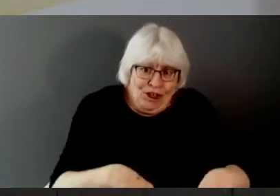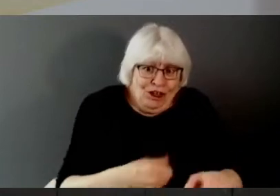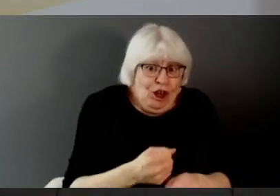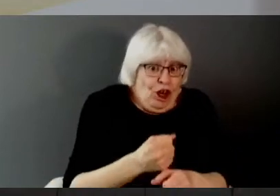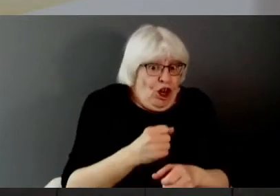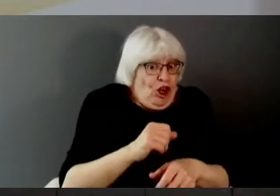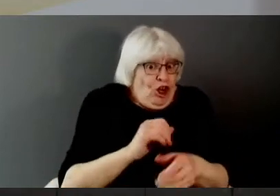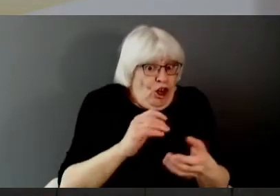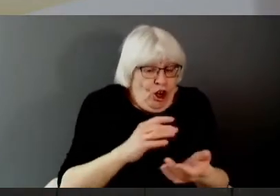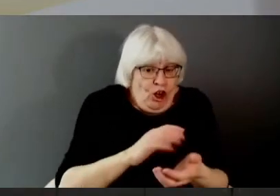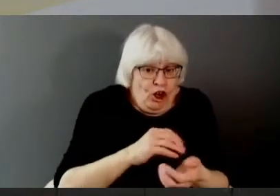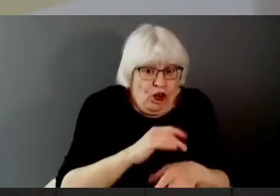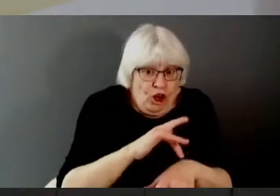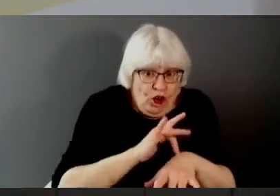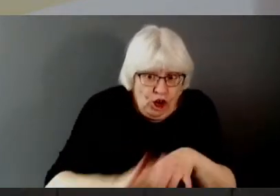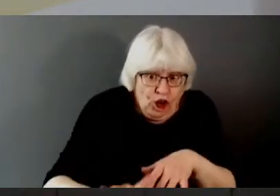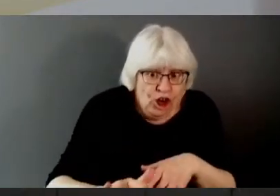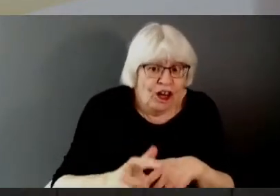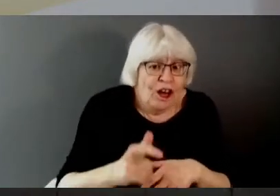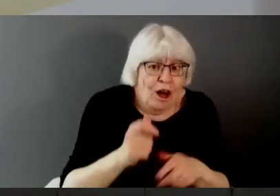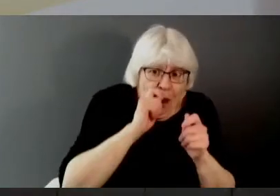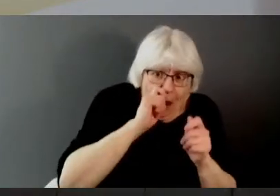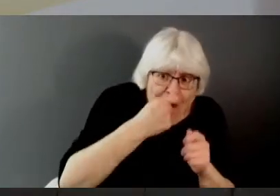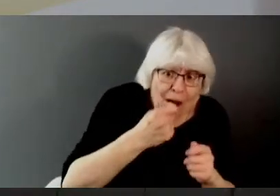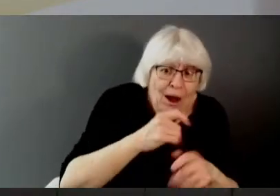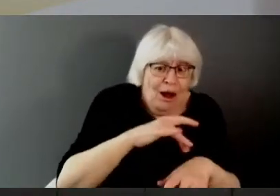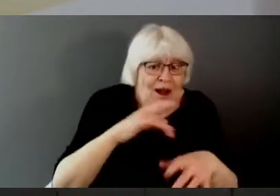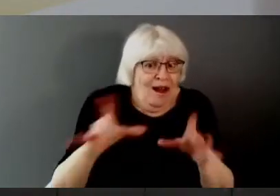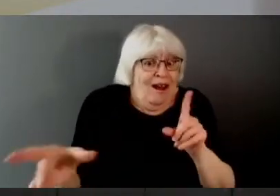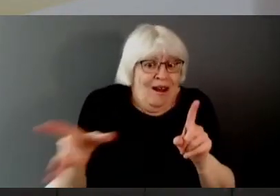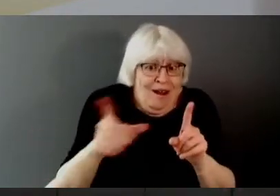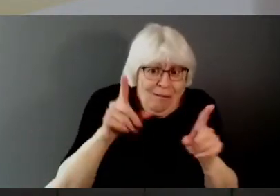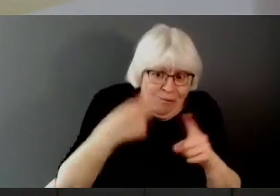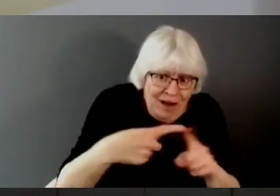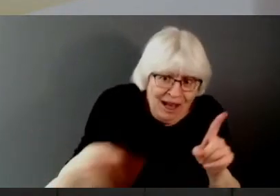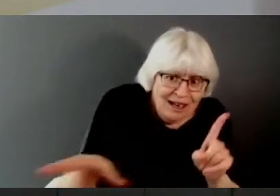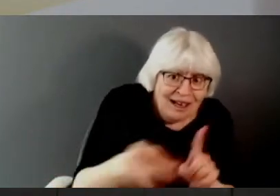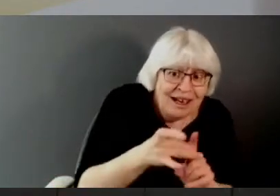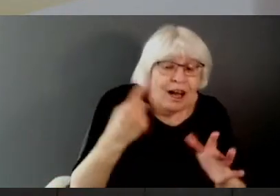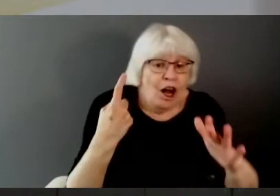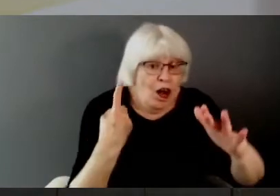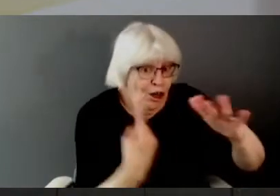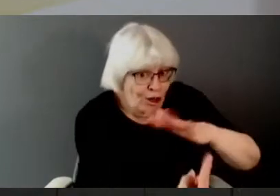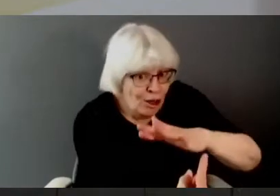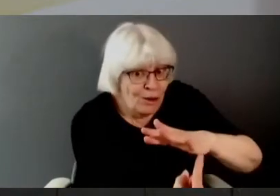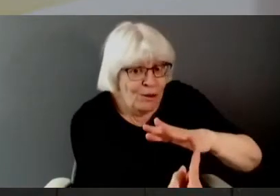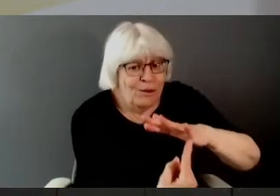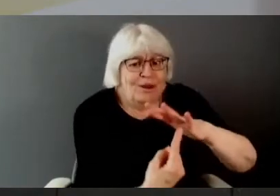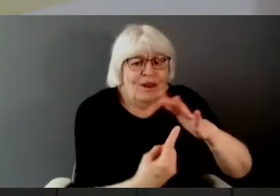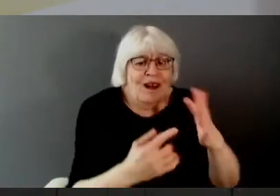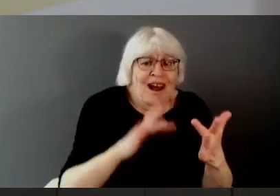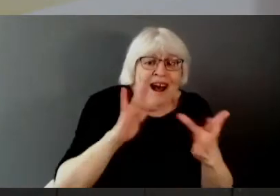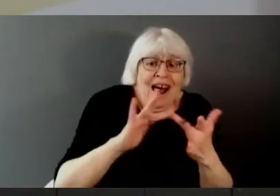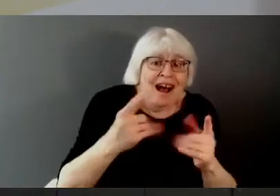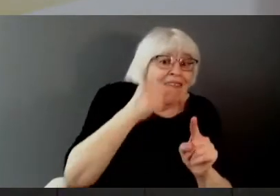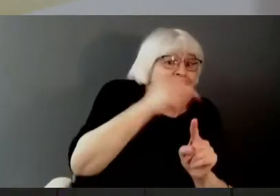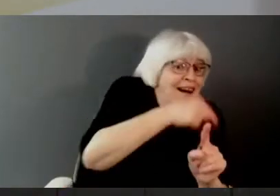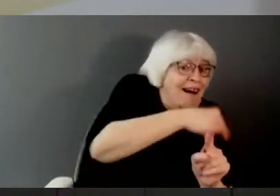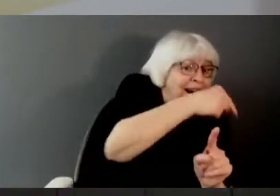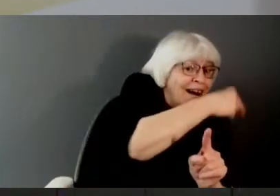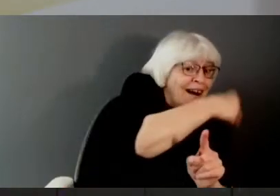and quarantine are really good principles of public health, but we can only do the detection by testing